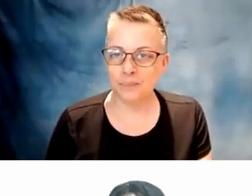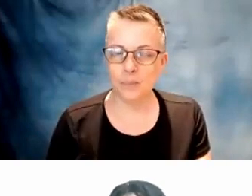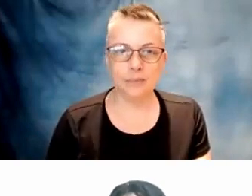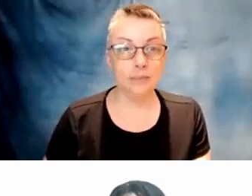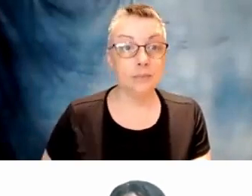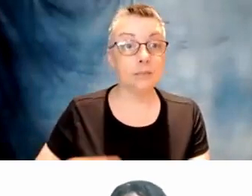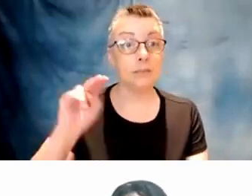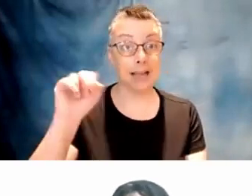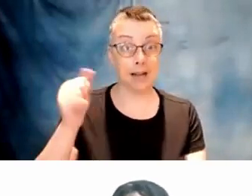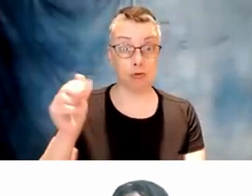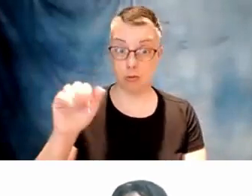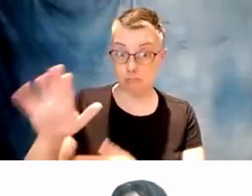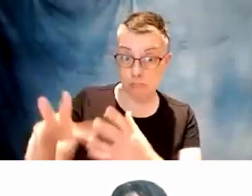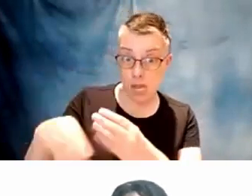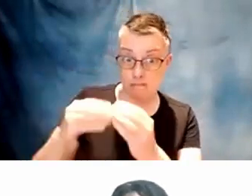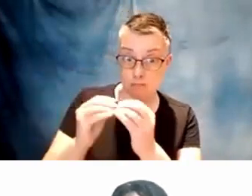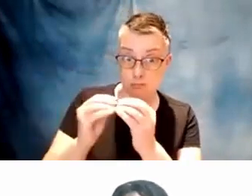Anything else to add?